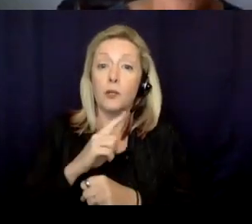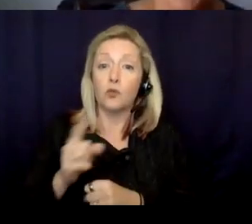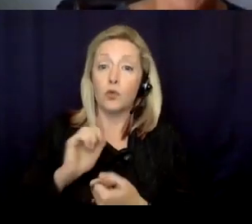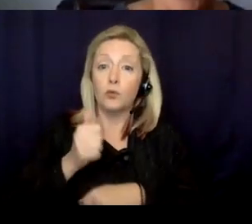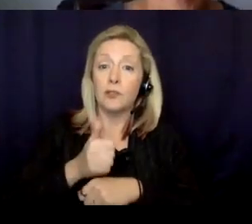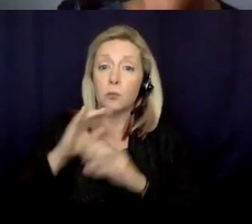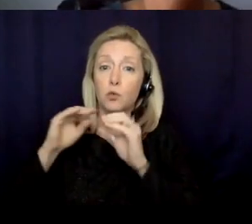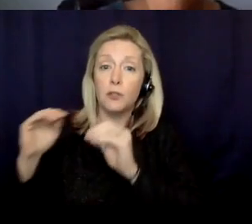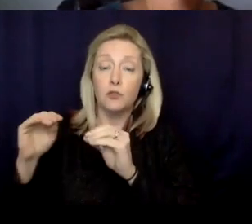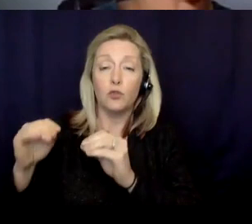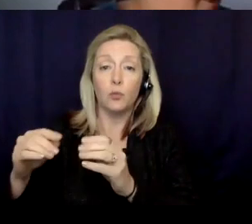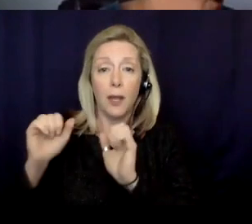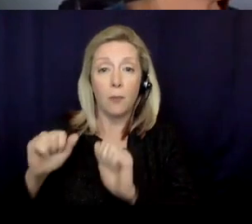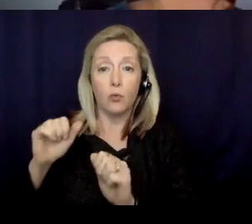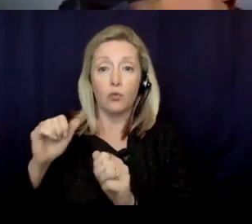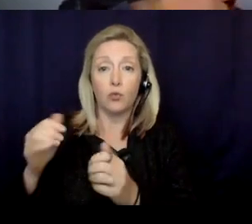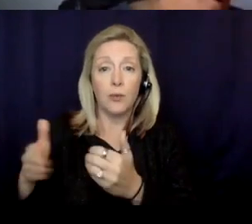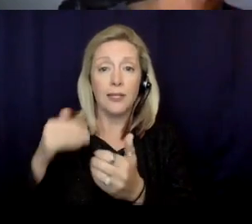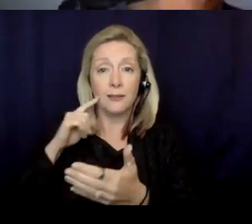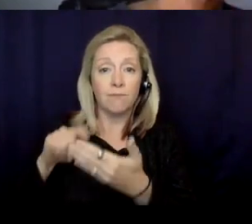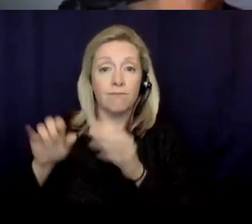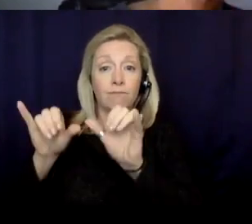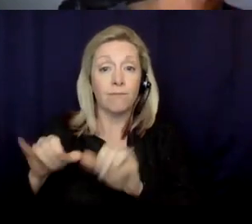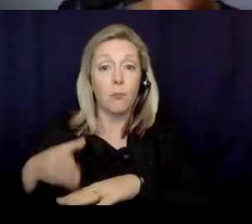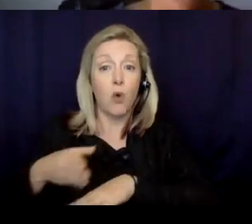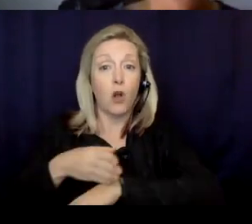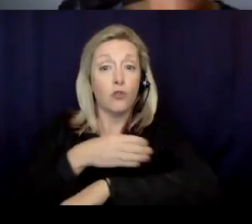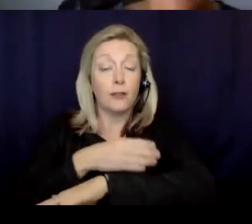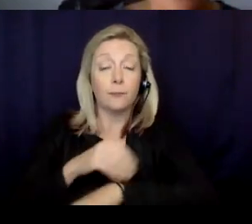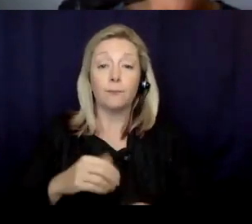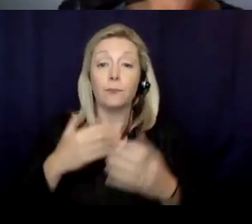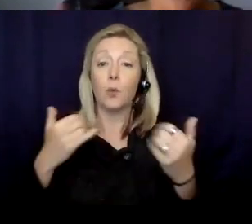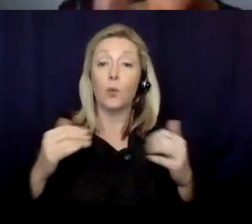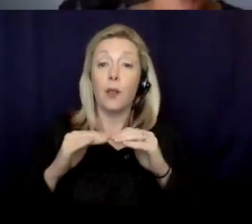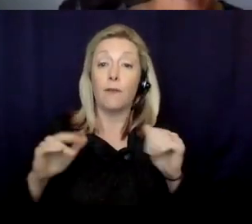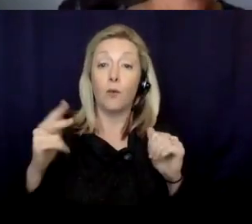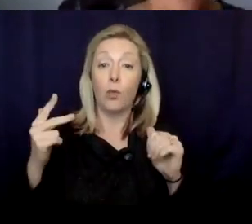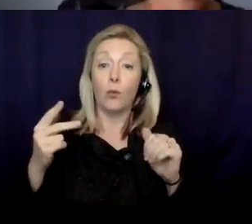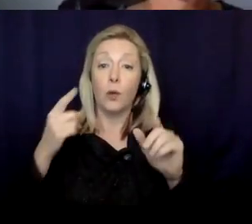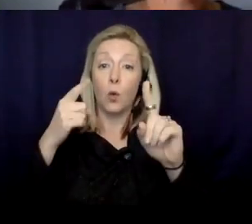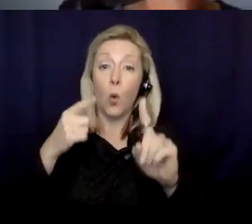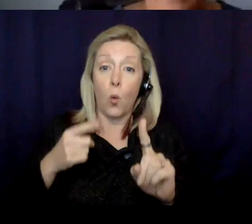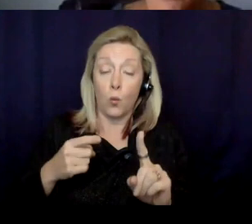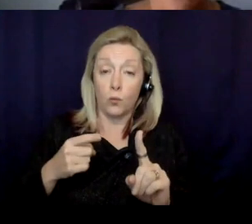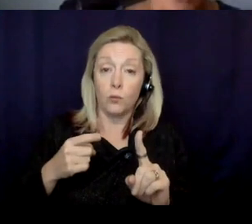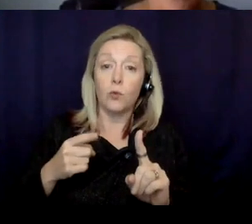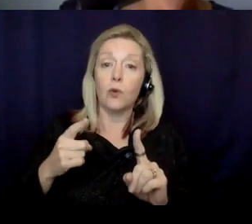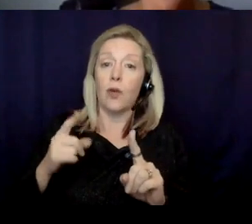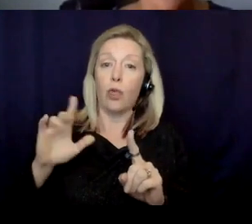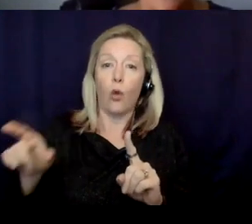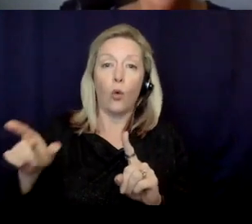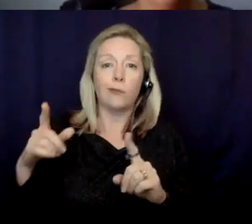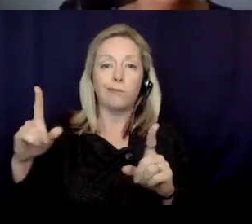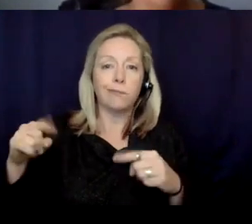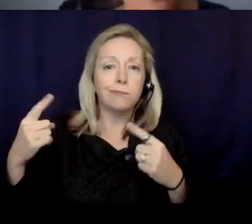that going to look like? So our overarching goals for level 3 are, we're going to shape those unconventional